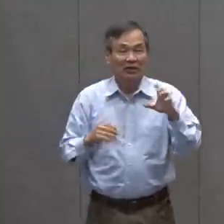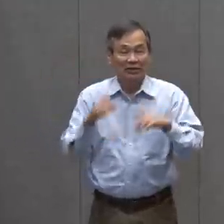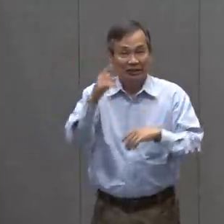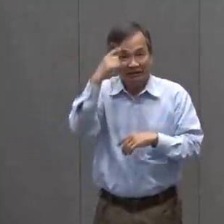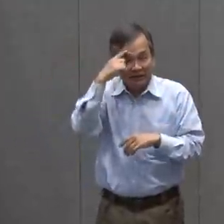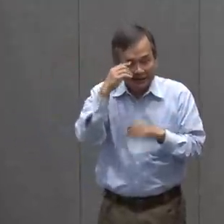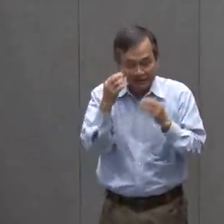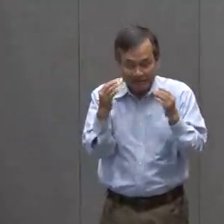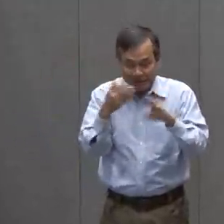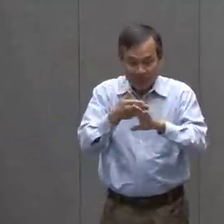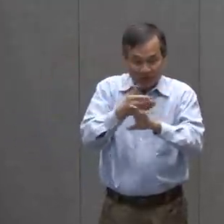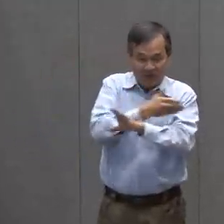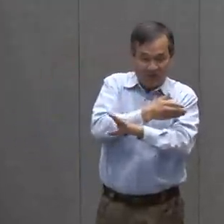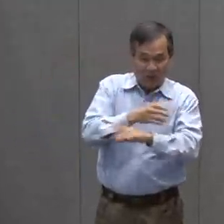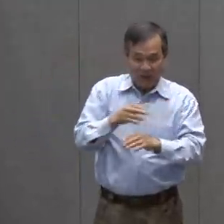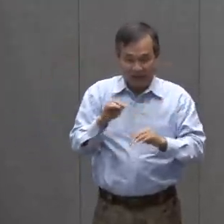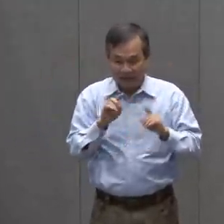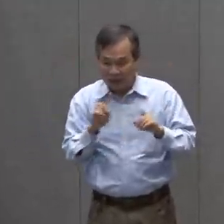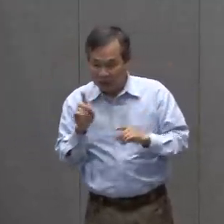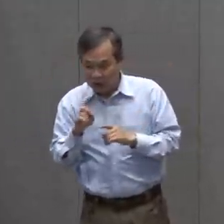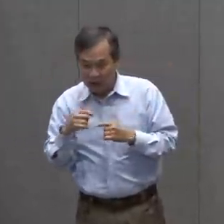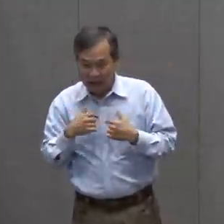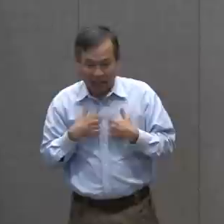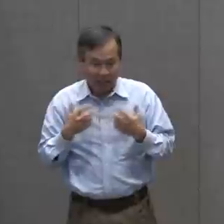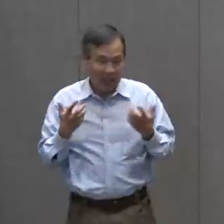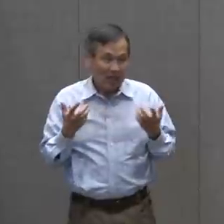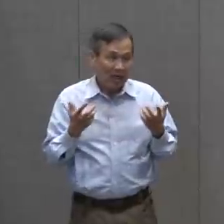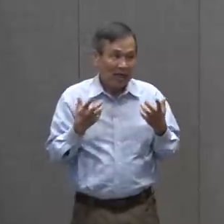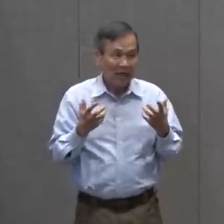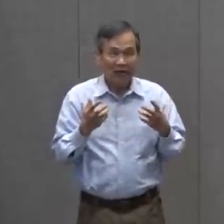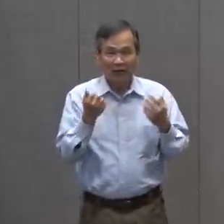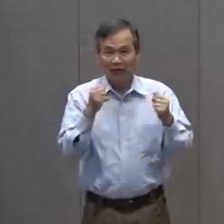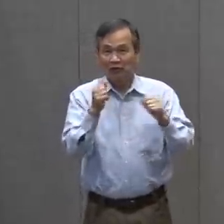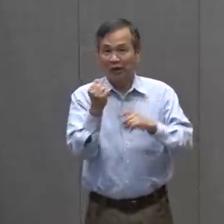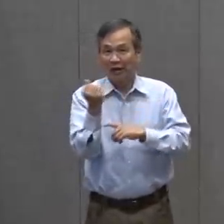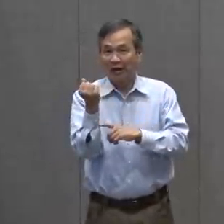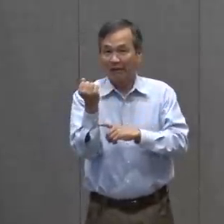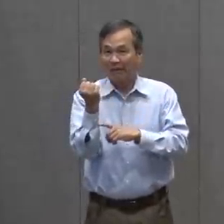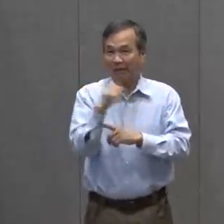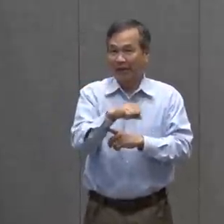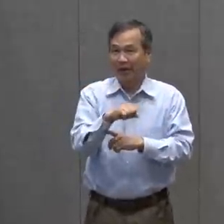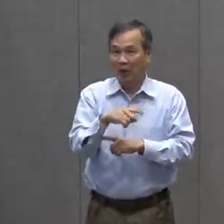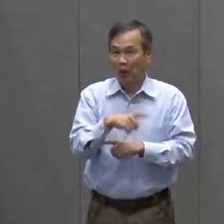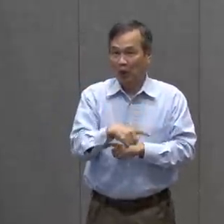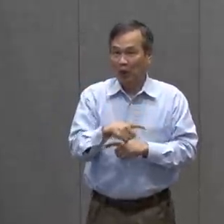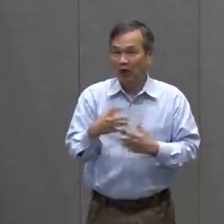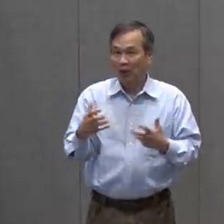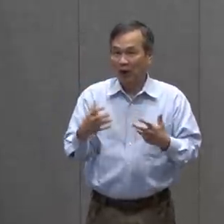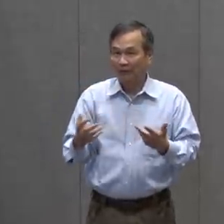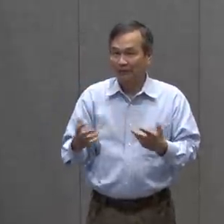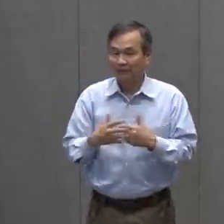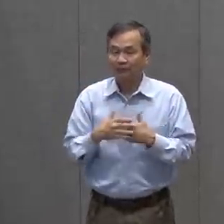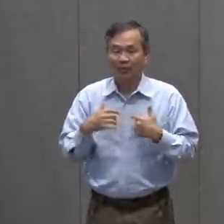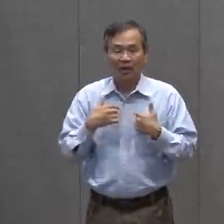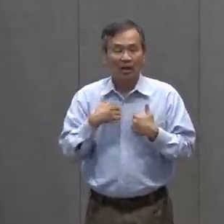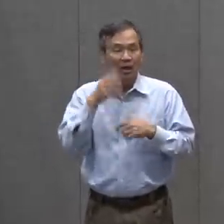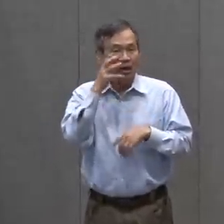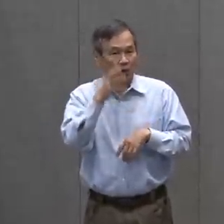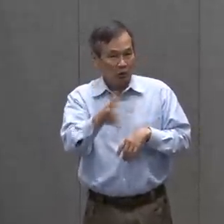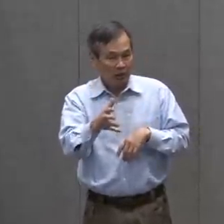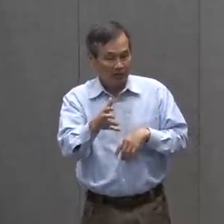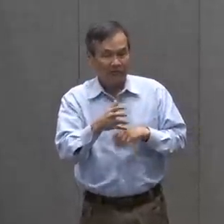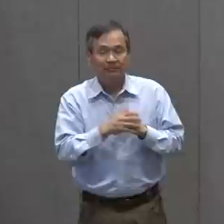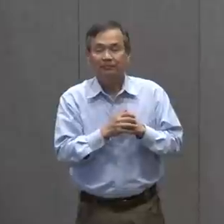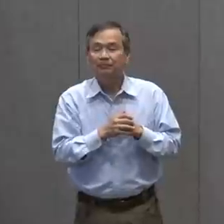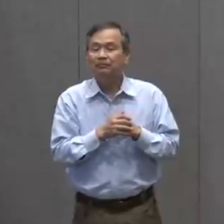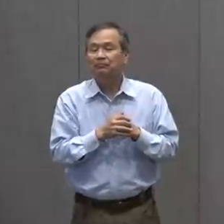strategy games. So I'm thinking, because I want to beat Mrs. Sears really bad. So I am going to go ahead and put